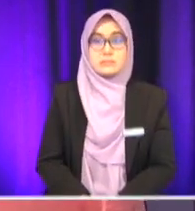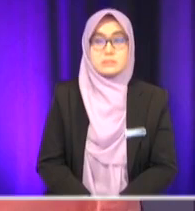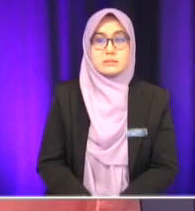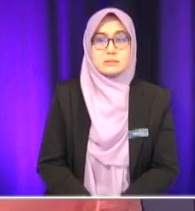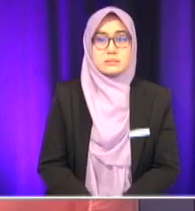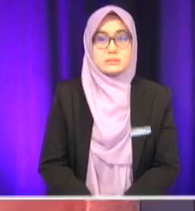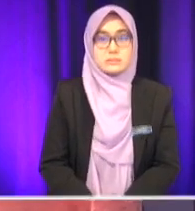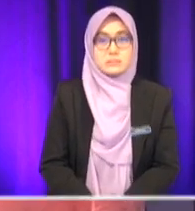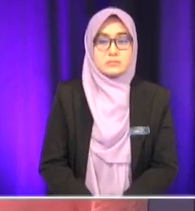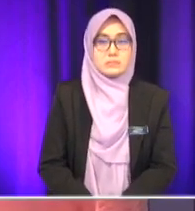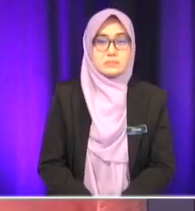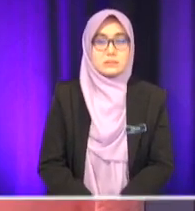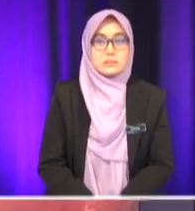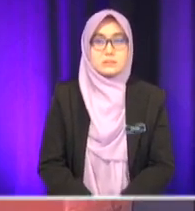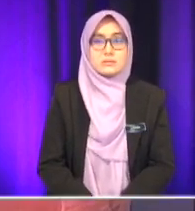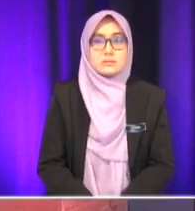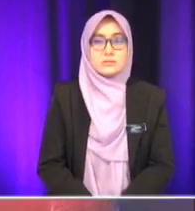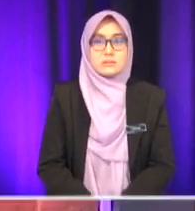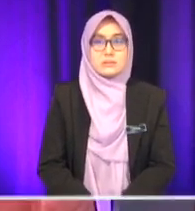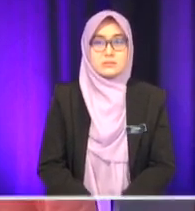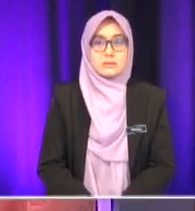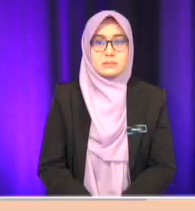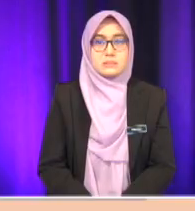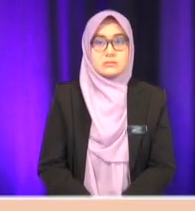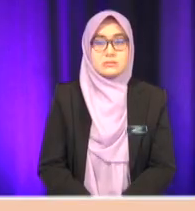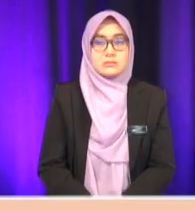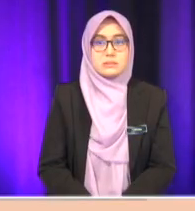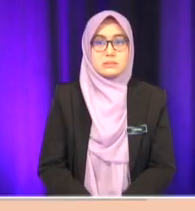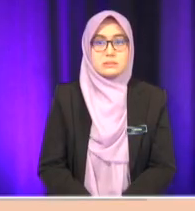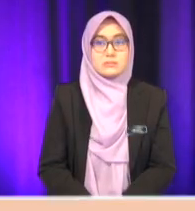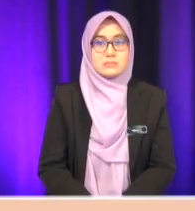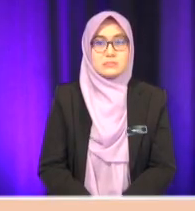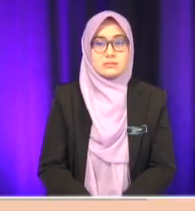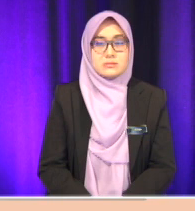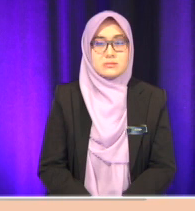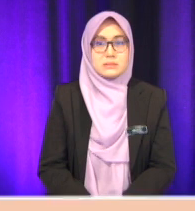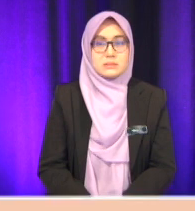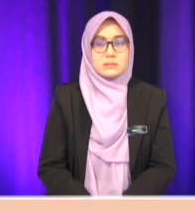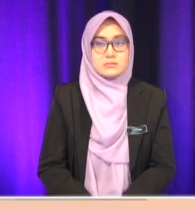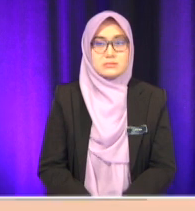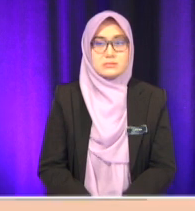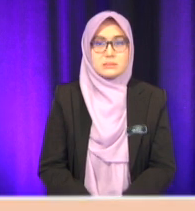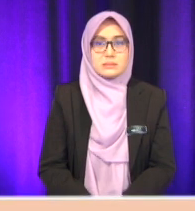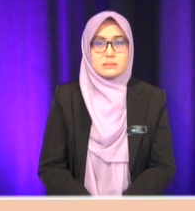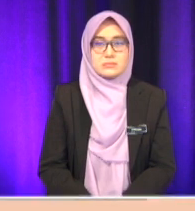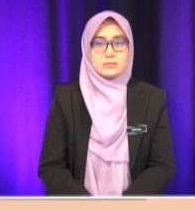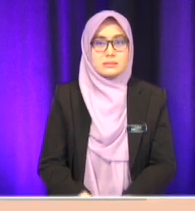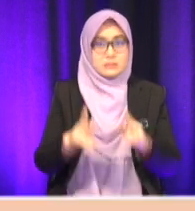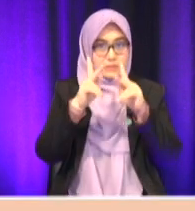to 36. This is task 1, where you have to write, like I say, paragraph.